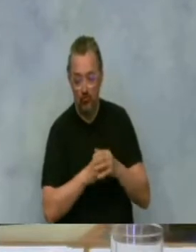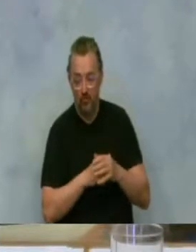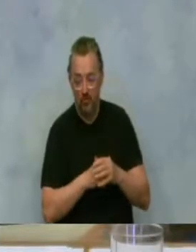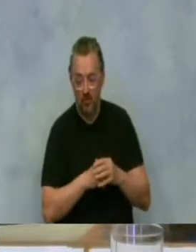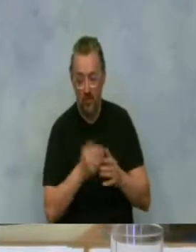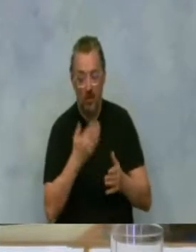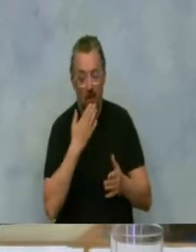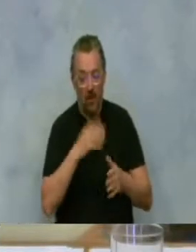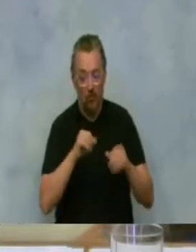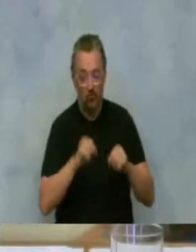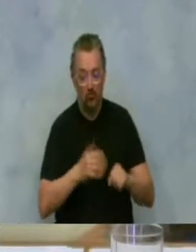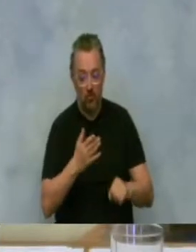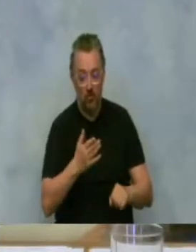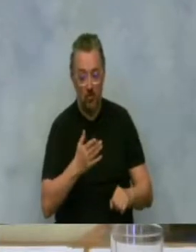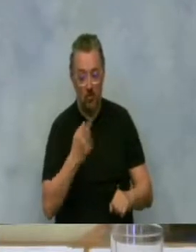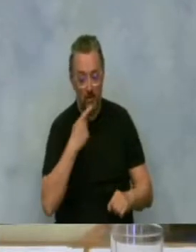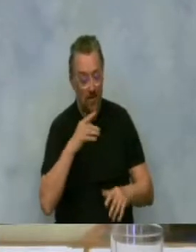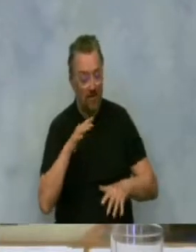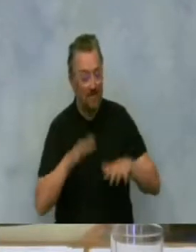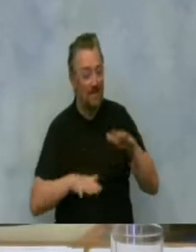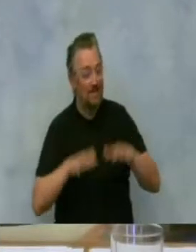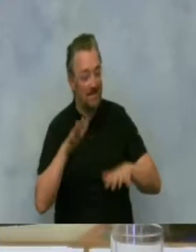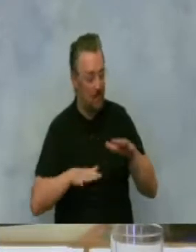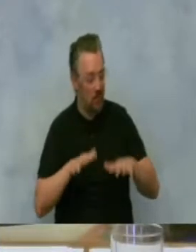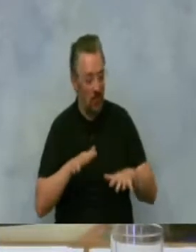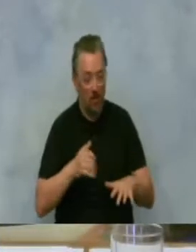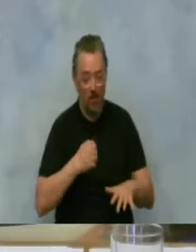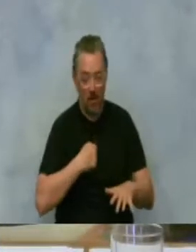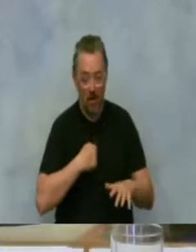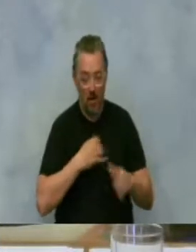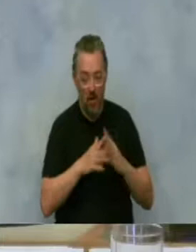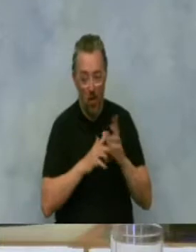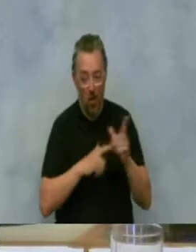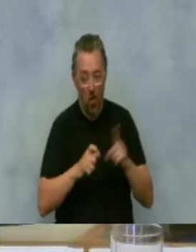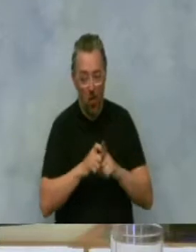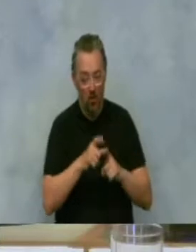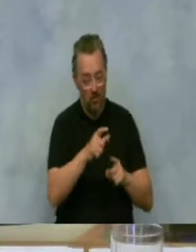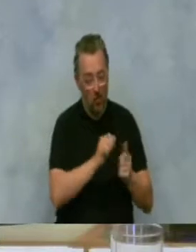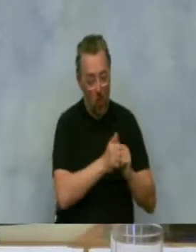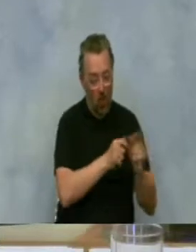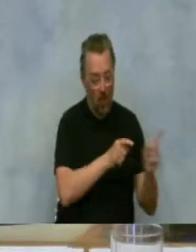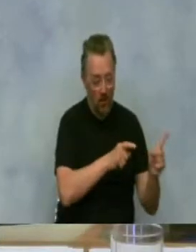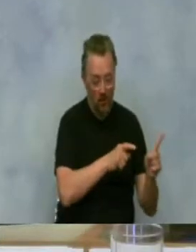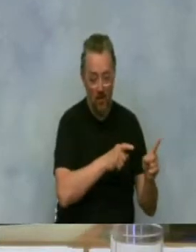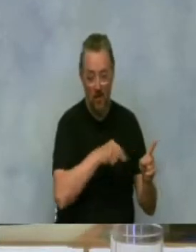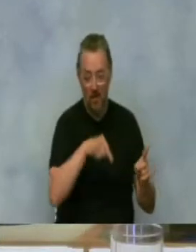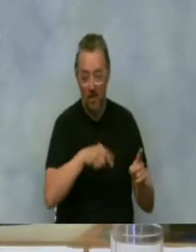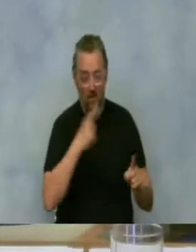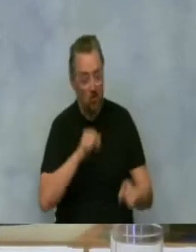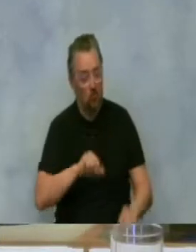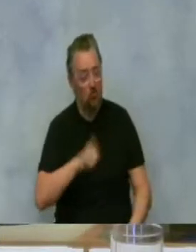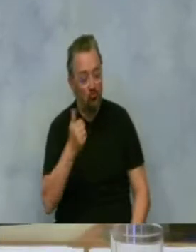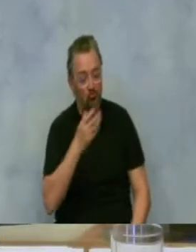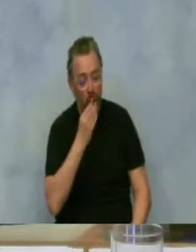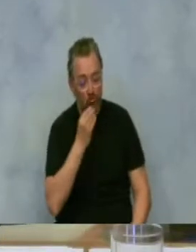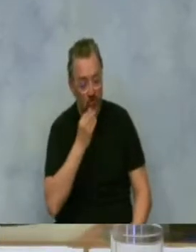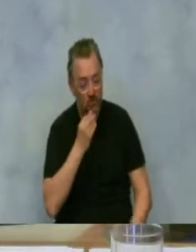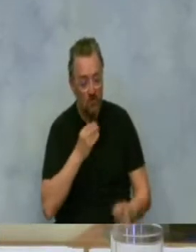Thank you, Chair. On a similar vein to my ward colleague, Councillor Hamilton, this is a good use